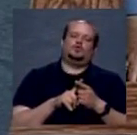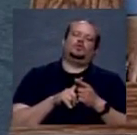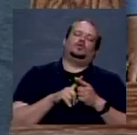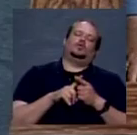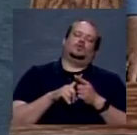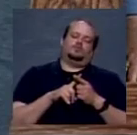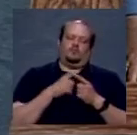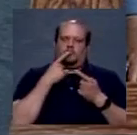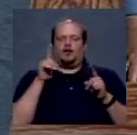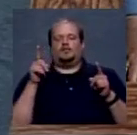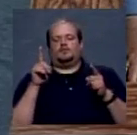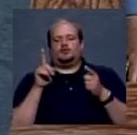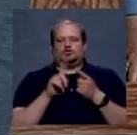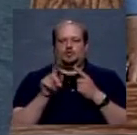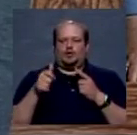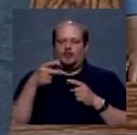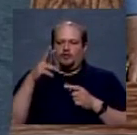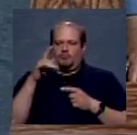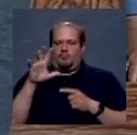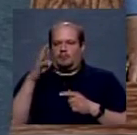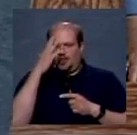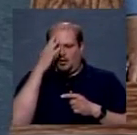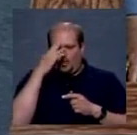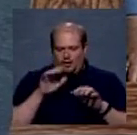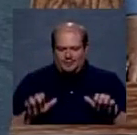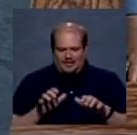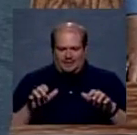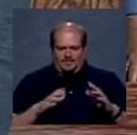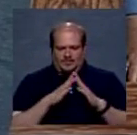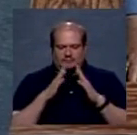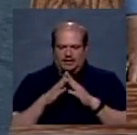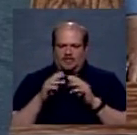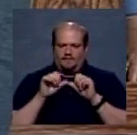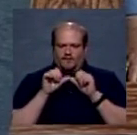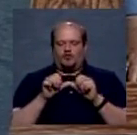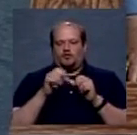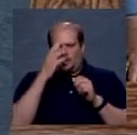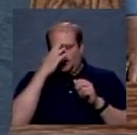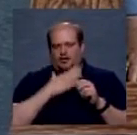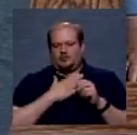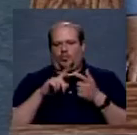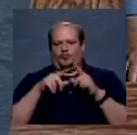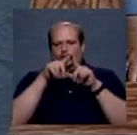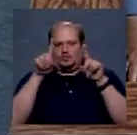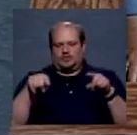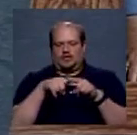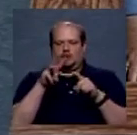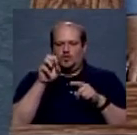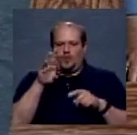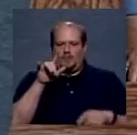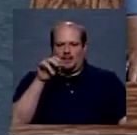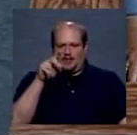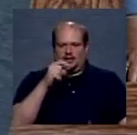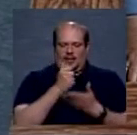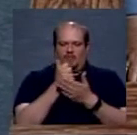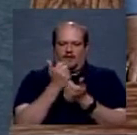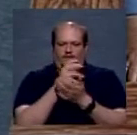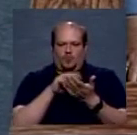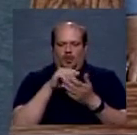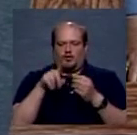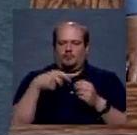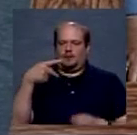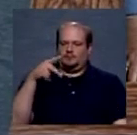via a proclamation and other public awareness activities. The city would further acknowledge its commitment through signage and web links, helping everyone learn